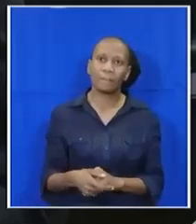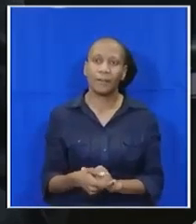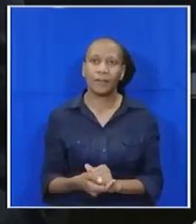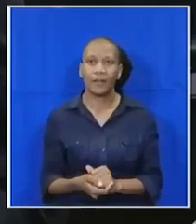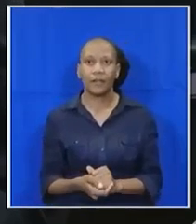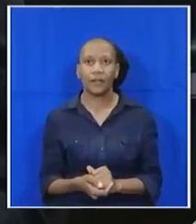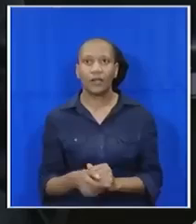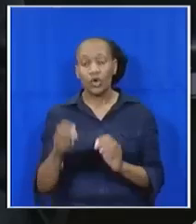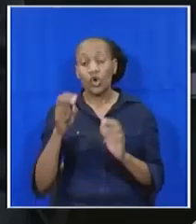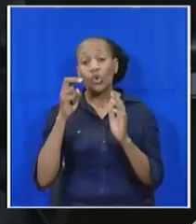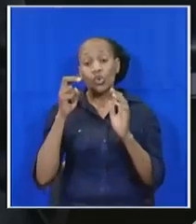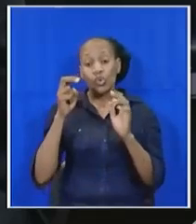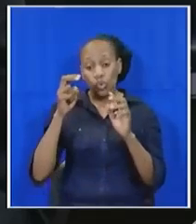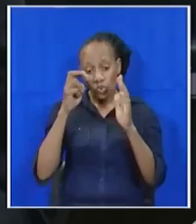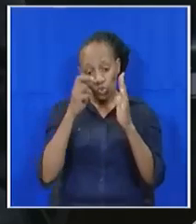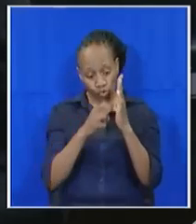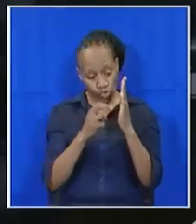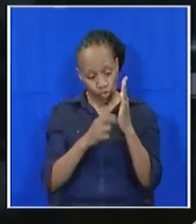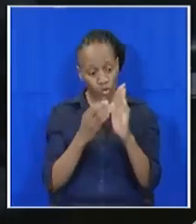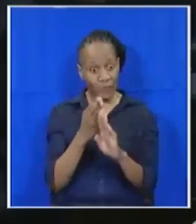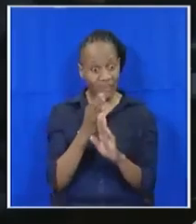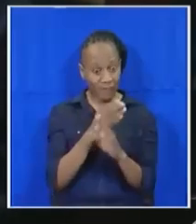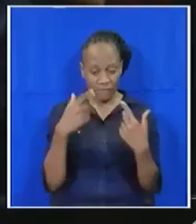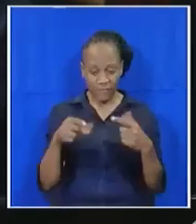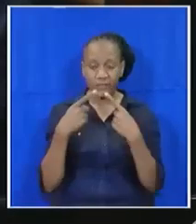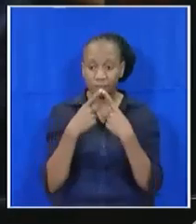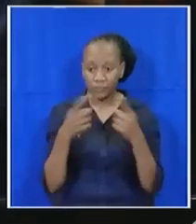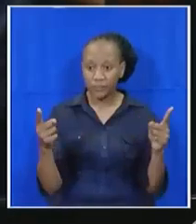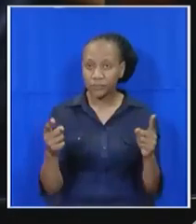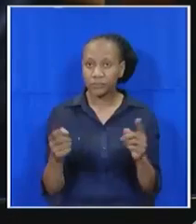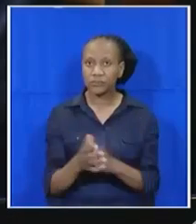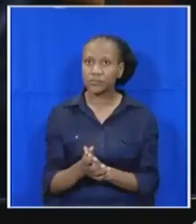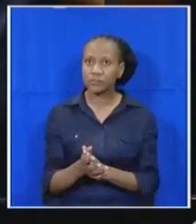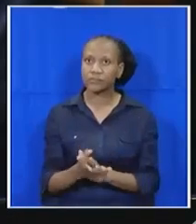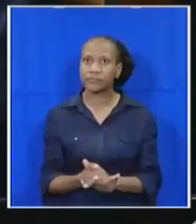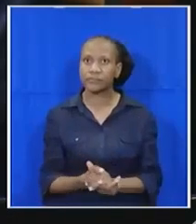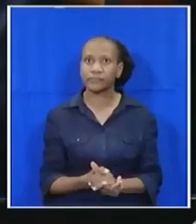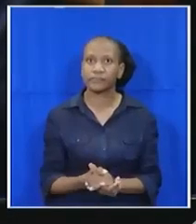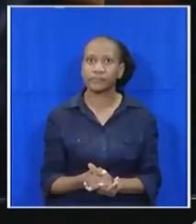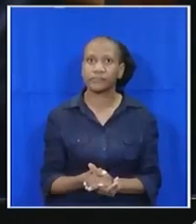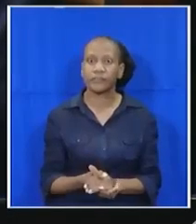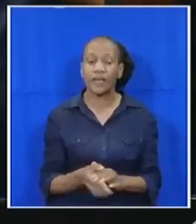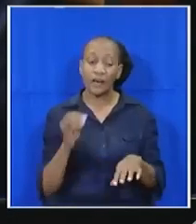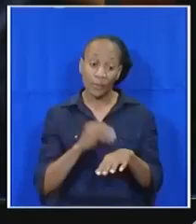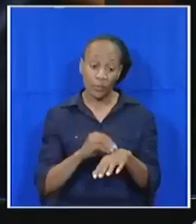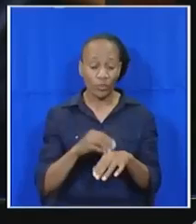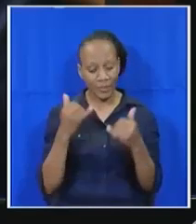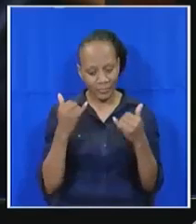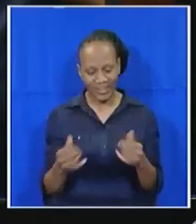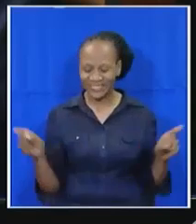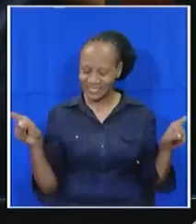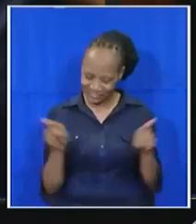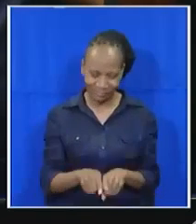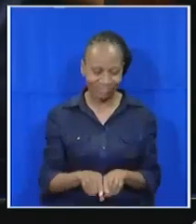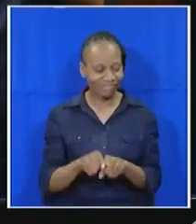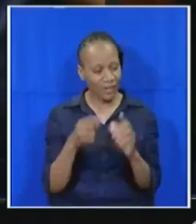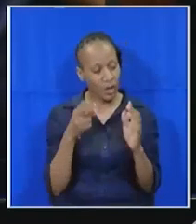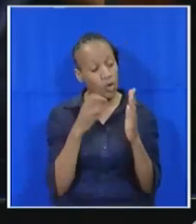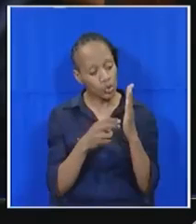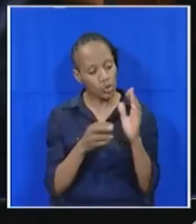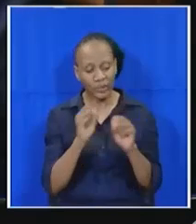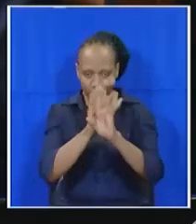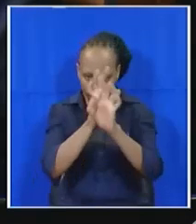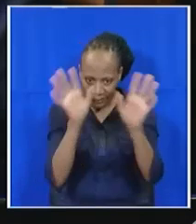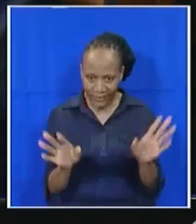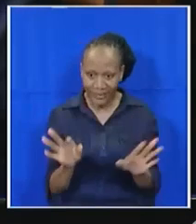There's a rule that was read to you just earlier on. I'm also reading you a rule. This is the problem. This is exactly what that rule points out